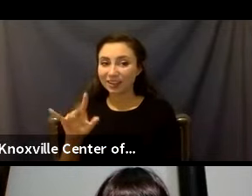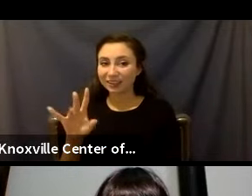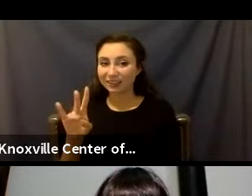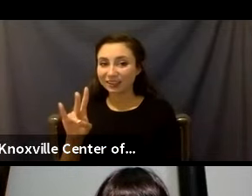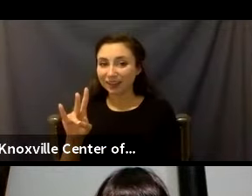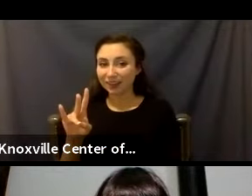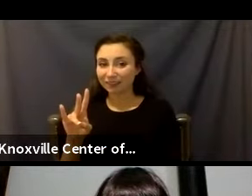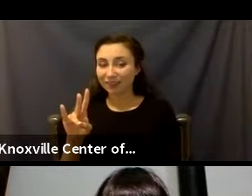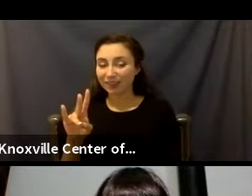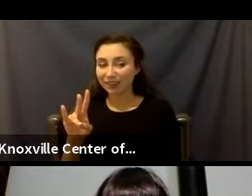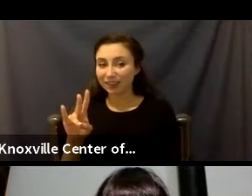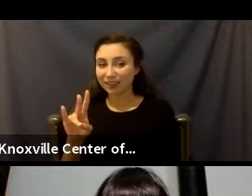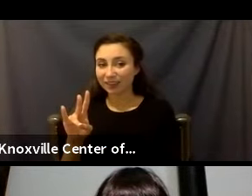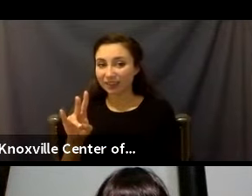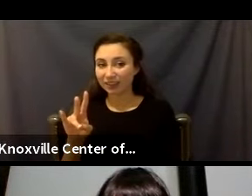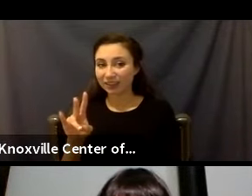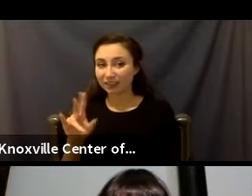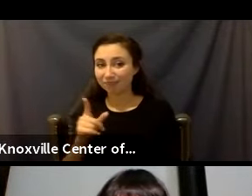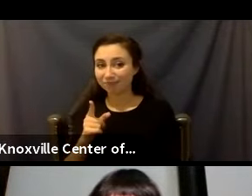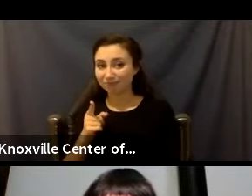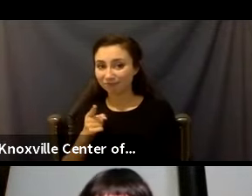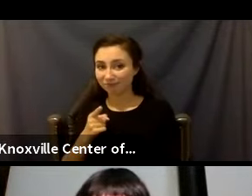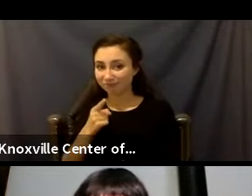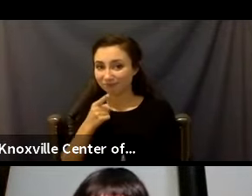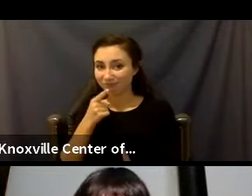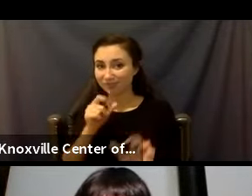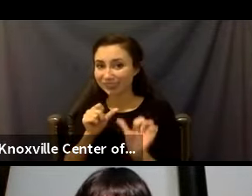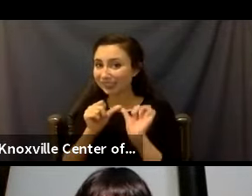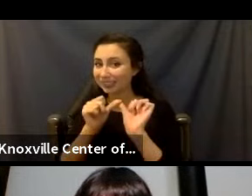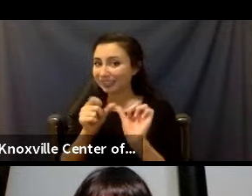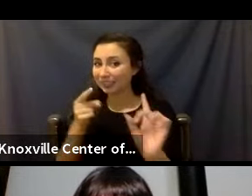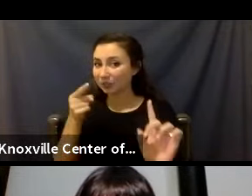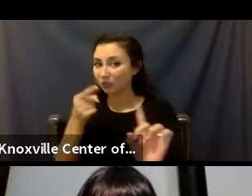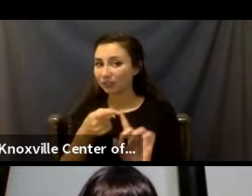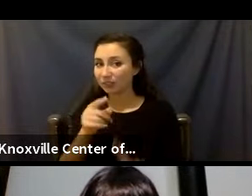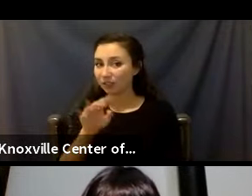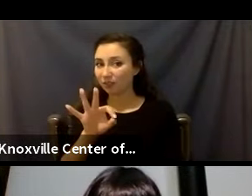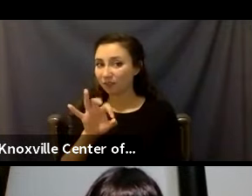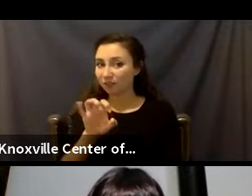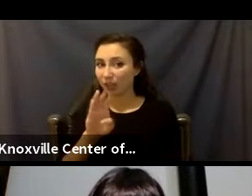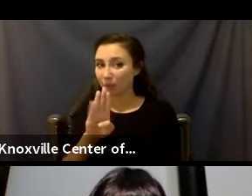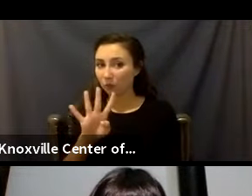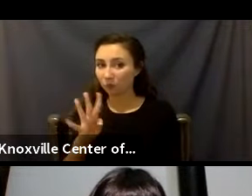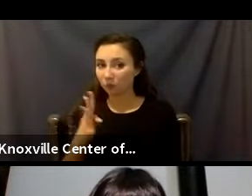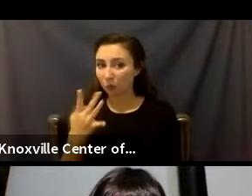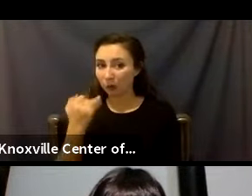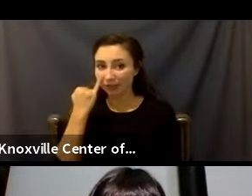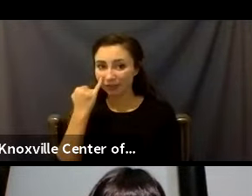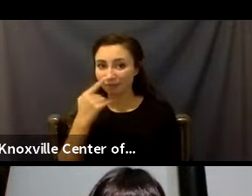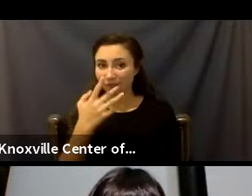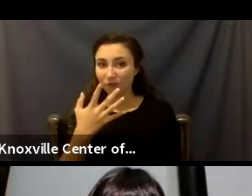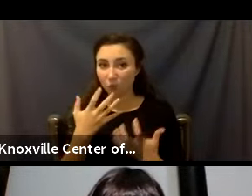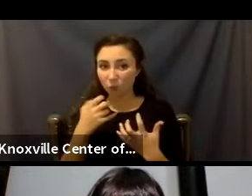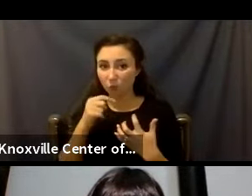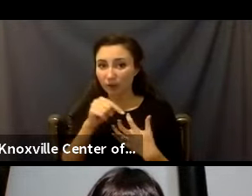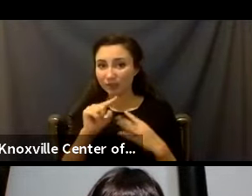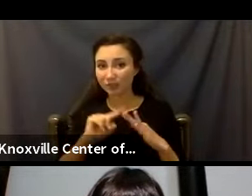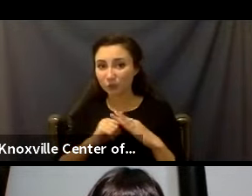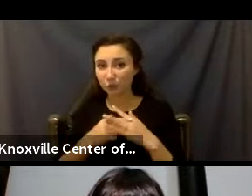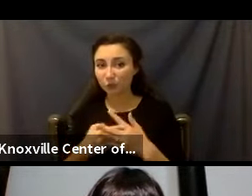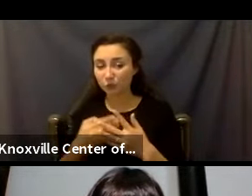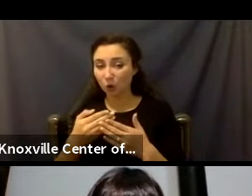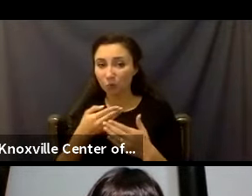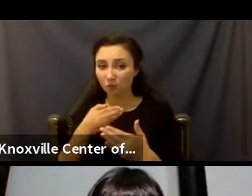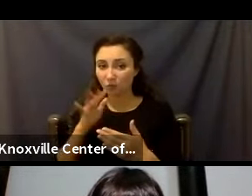2020-7 extends until February the 4th or whatever, if you want this to take effect before then